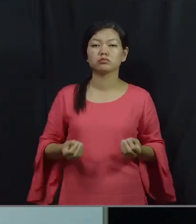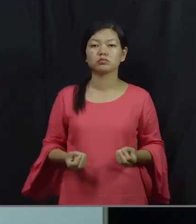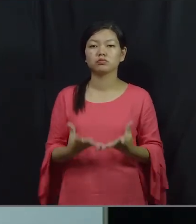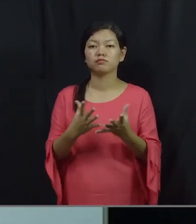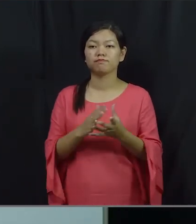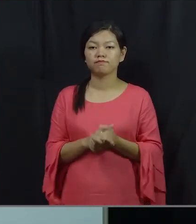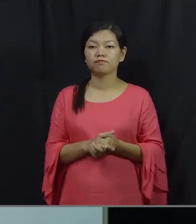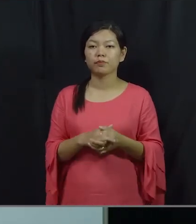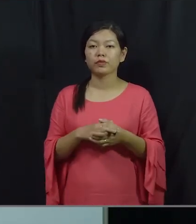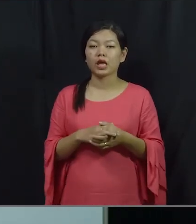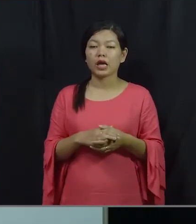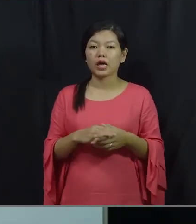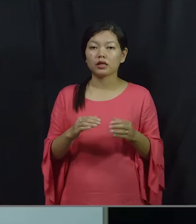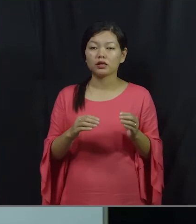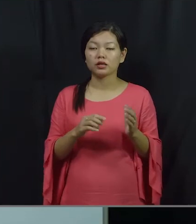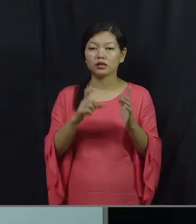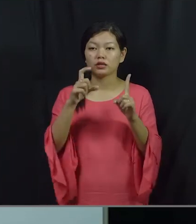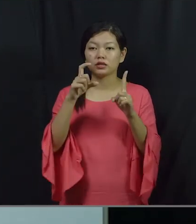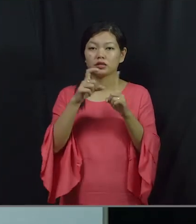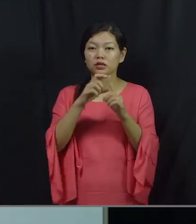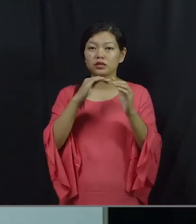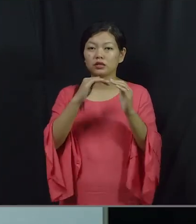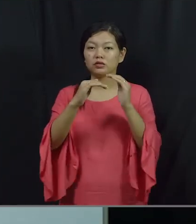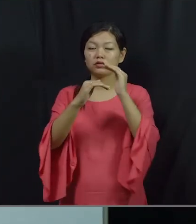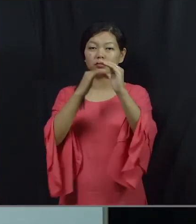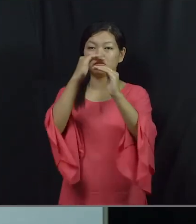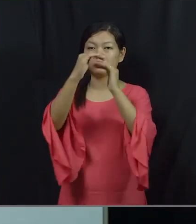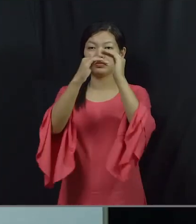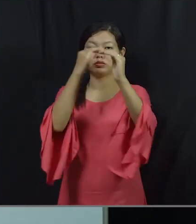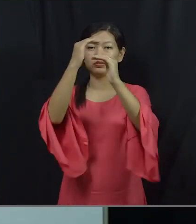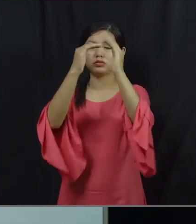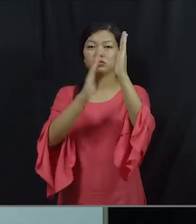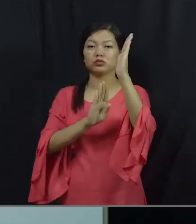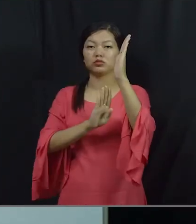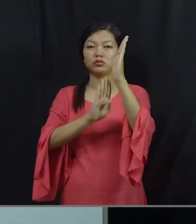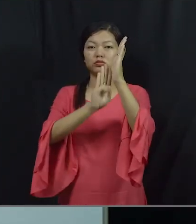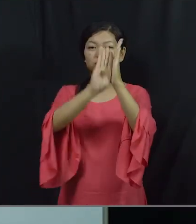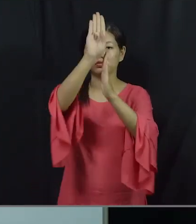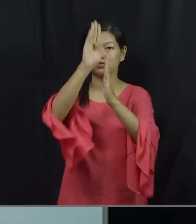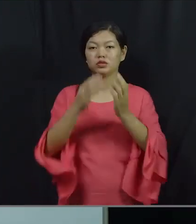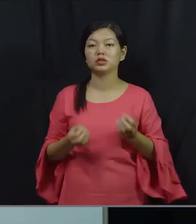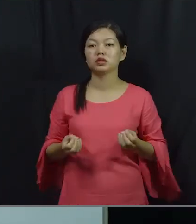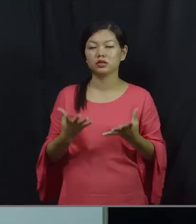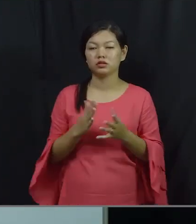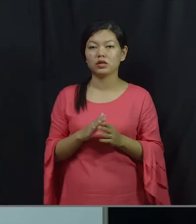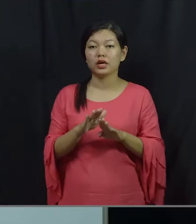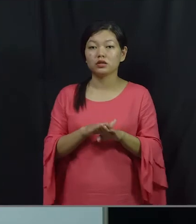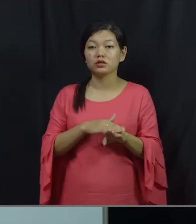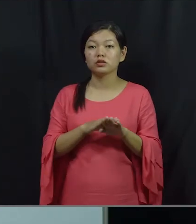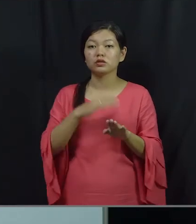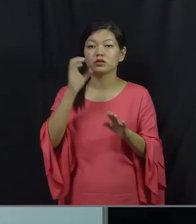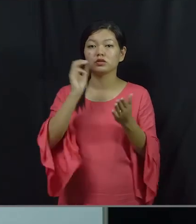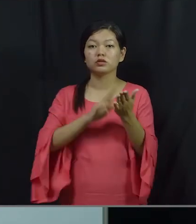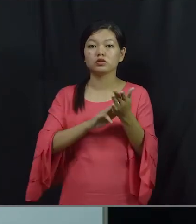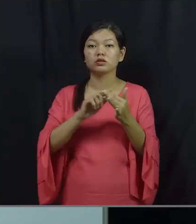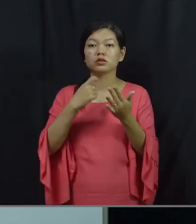development started, and then this is how, okay, commerce came into being, okay. So